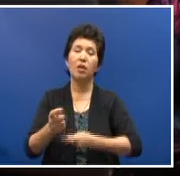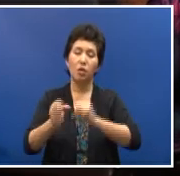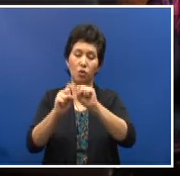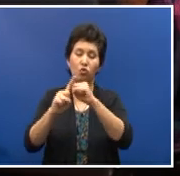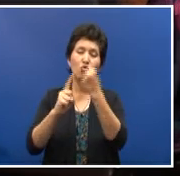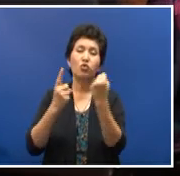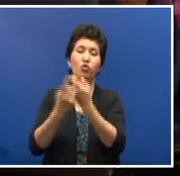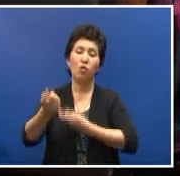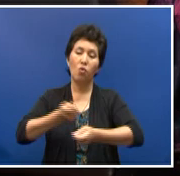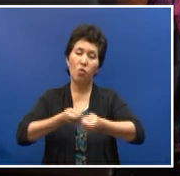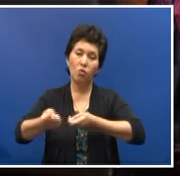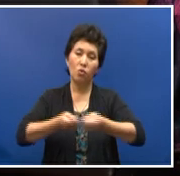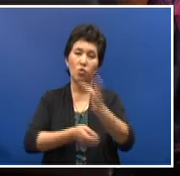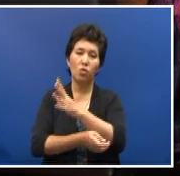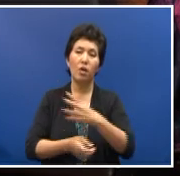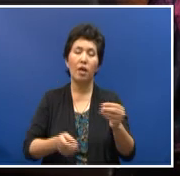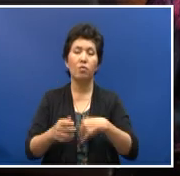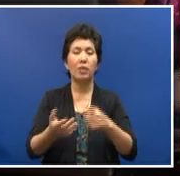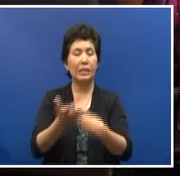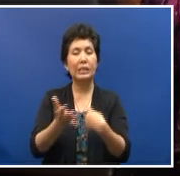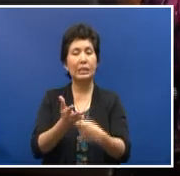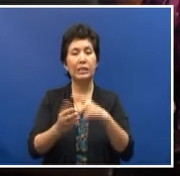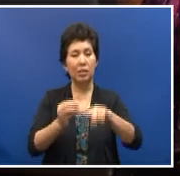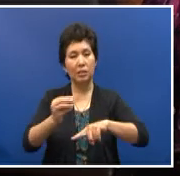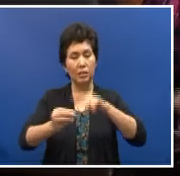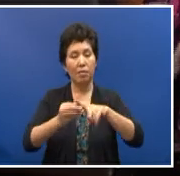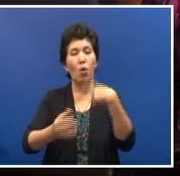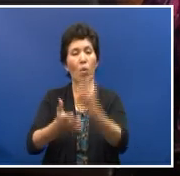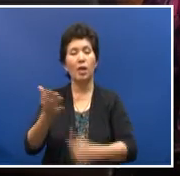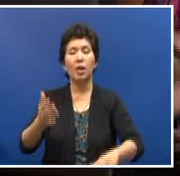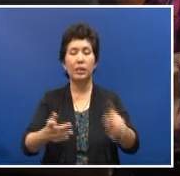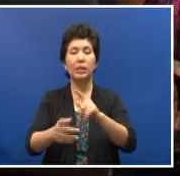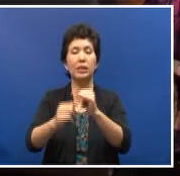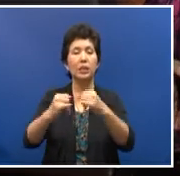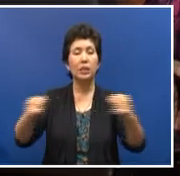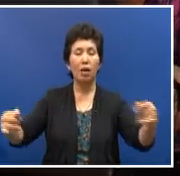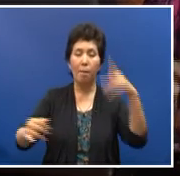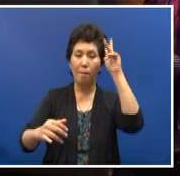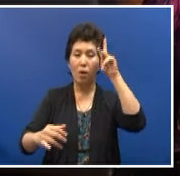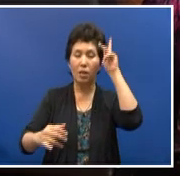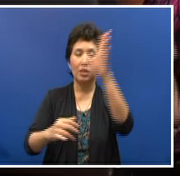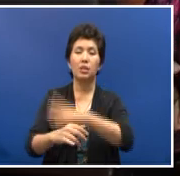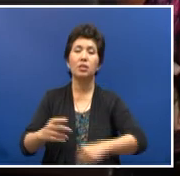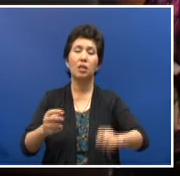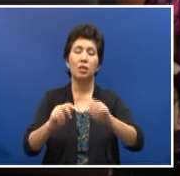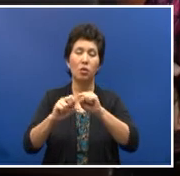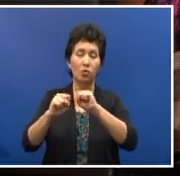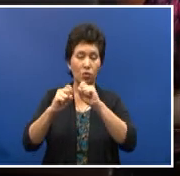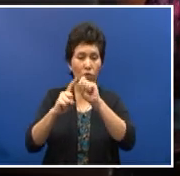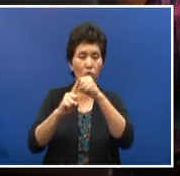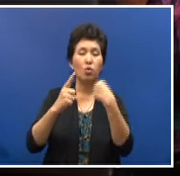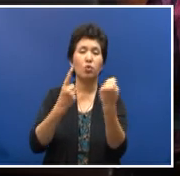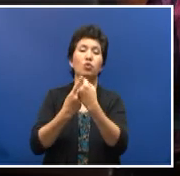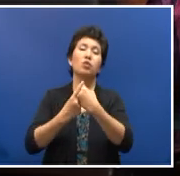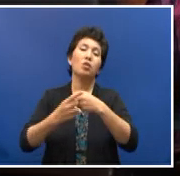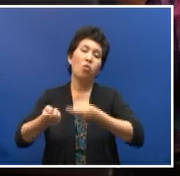control. Okay, and we have discussed about what are the types of politics and social control in